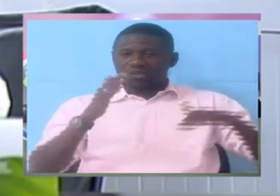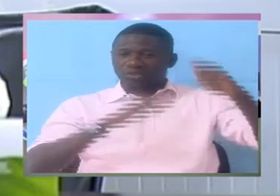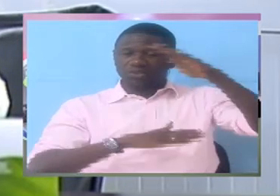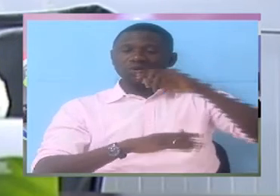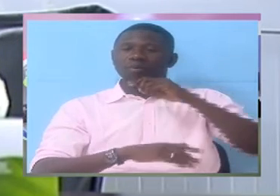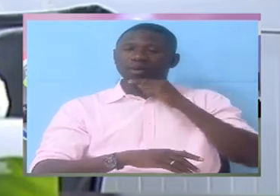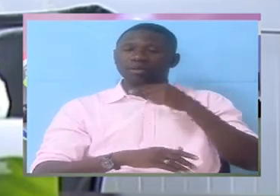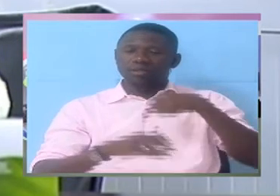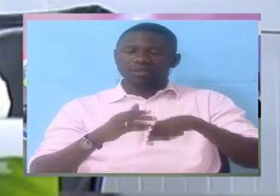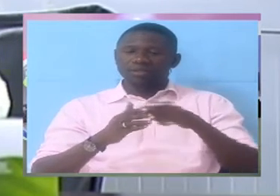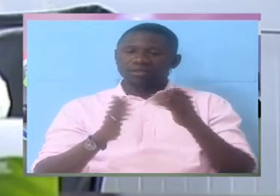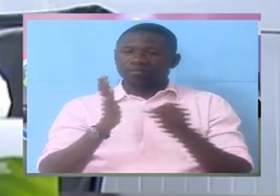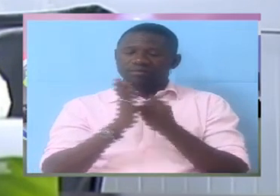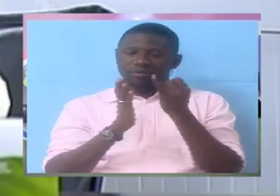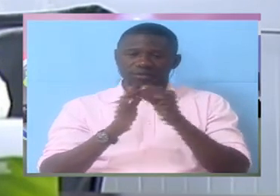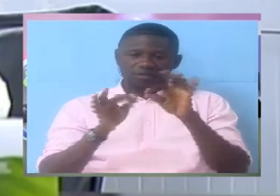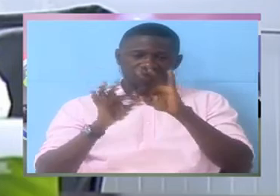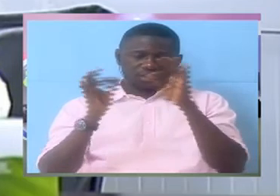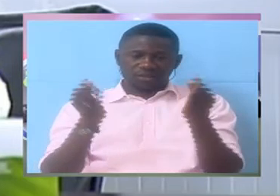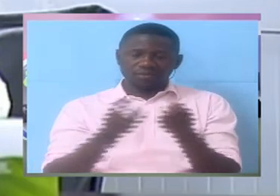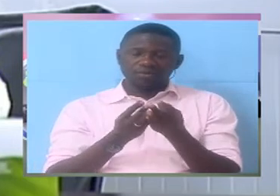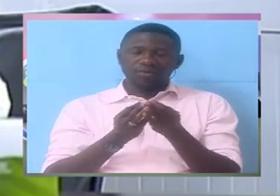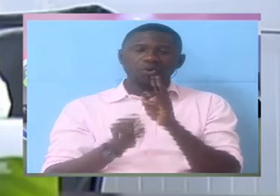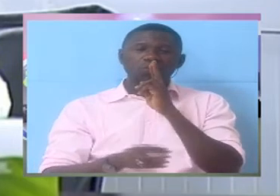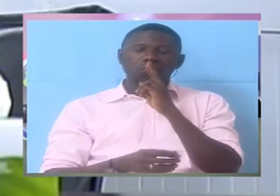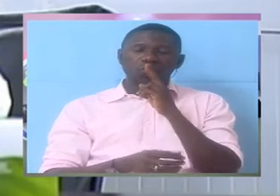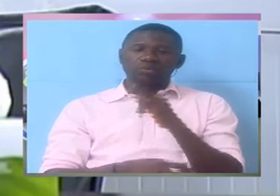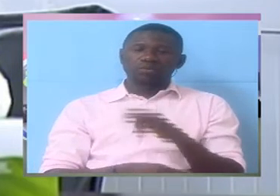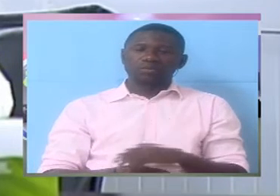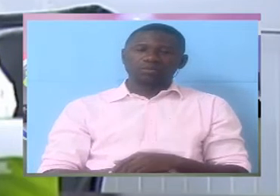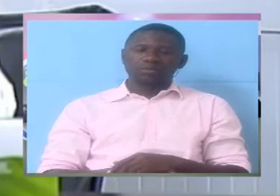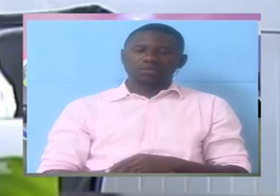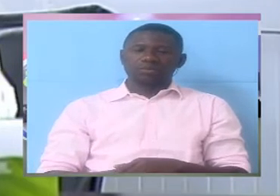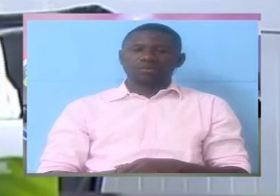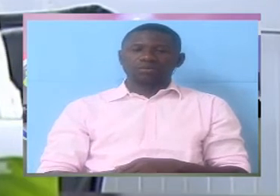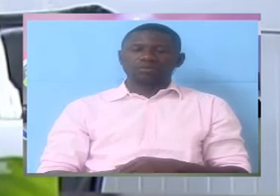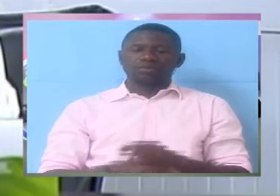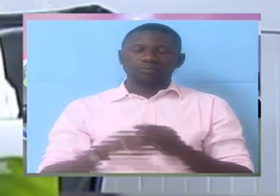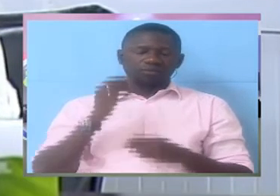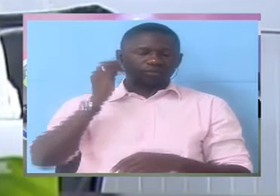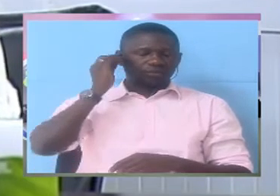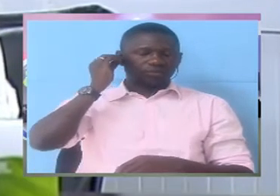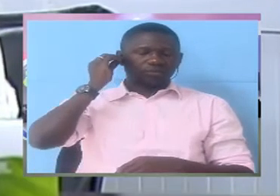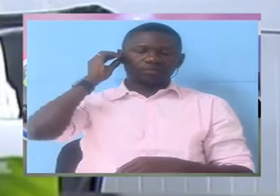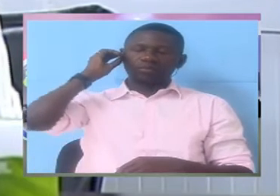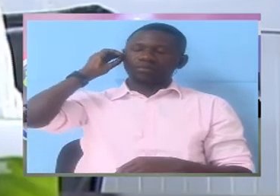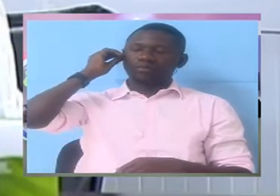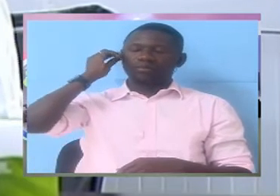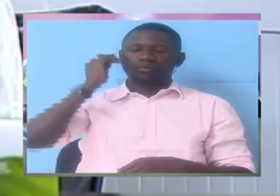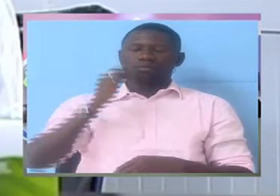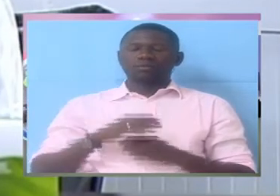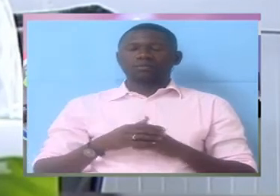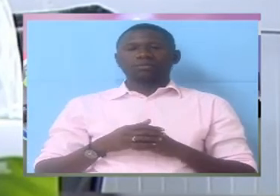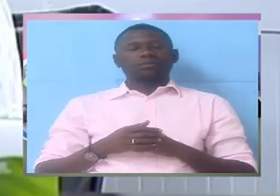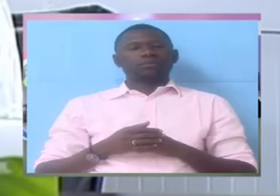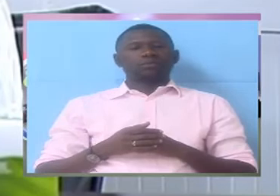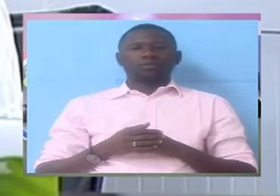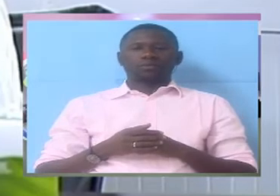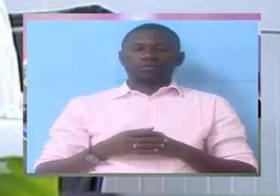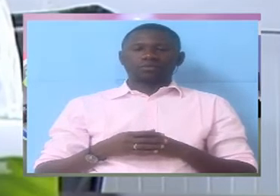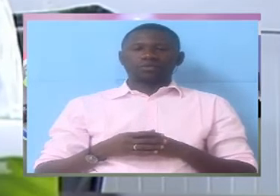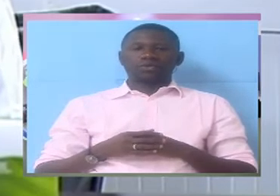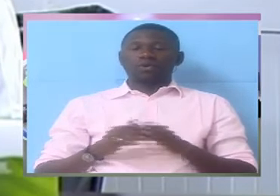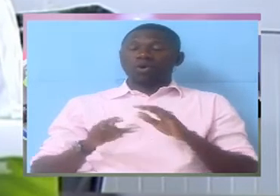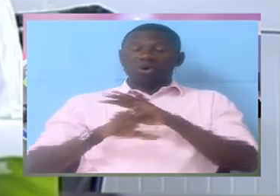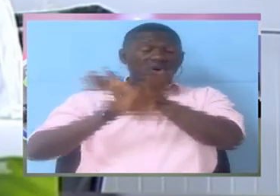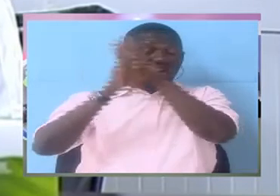Jumalo mnyato nkati wa panelo to. Who are the senior? Jumalo mnyato nkolo tuye. All these years, Mr.